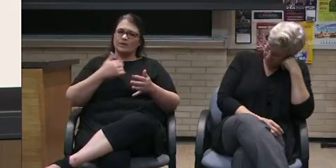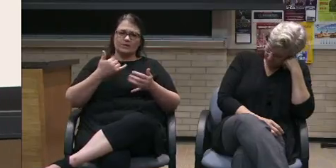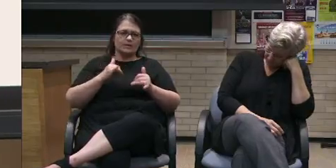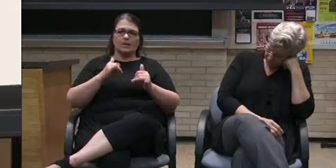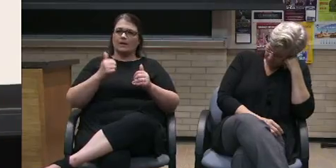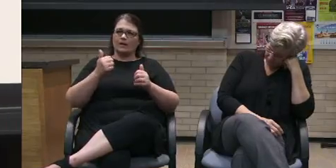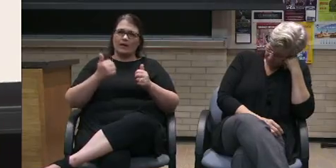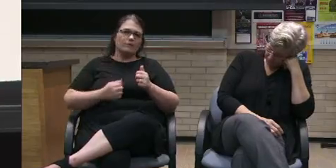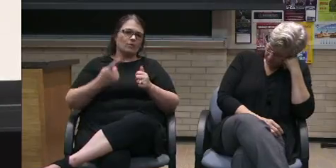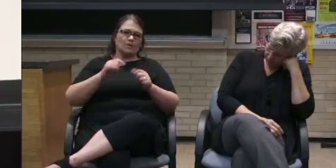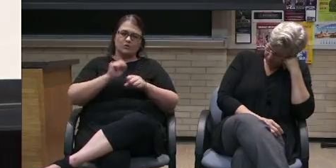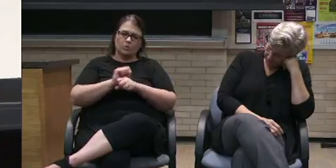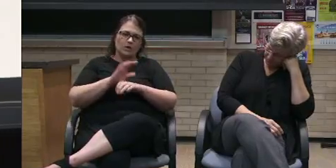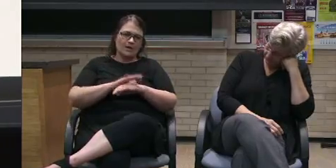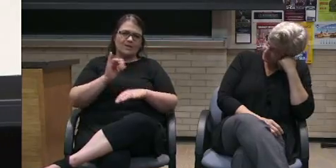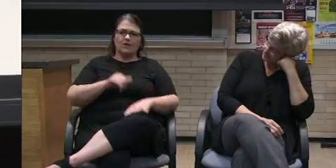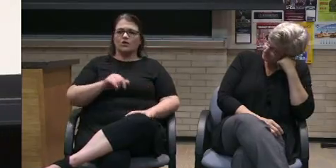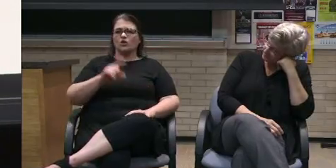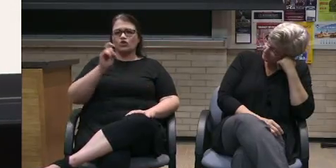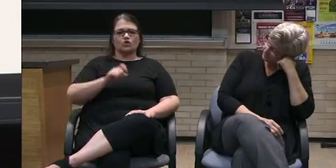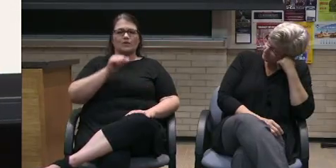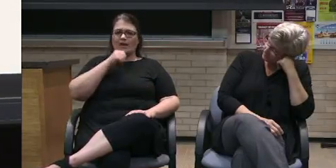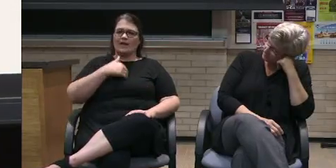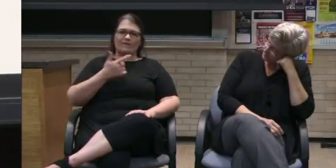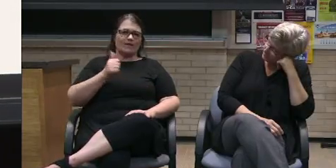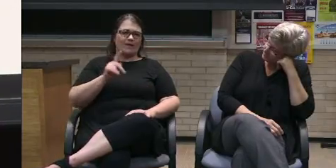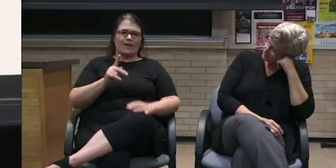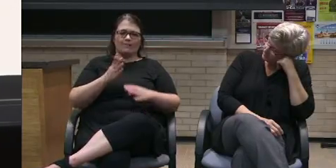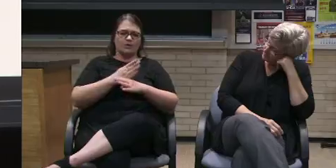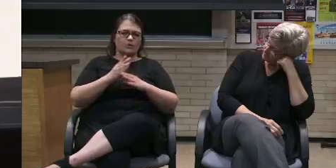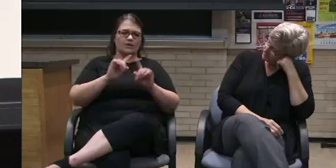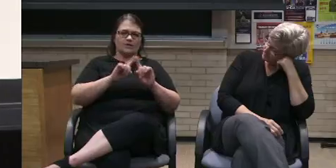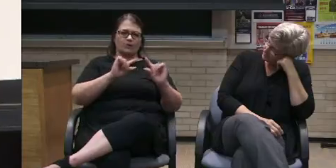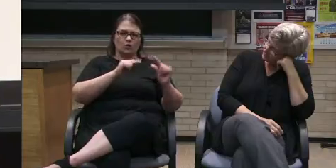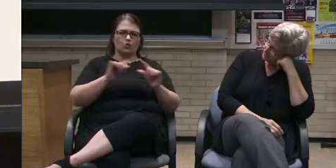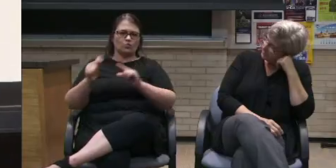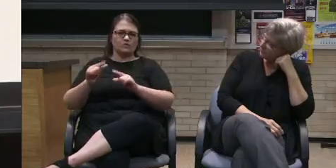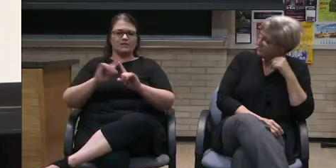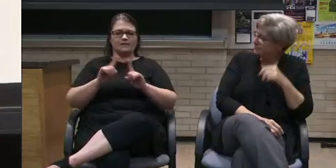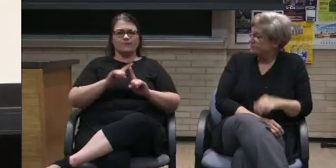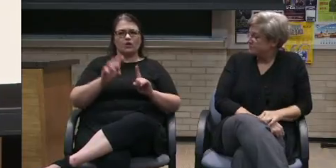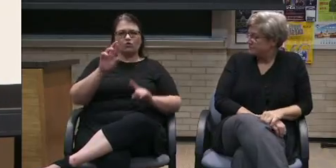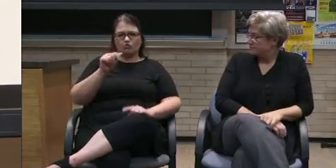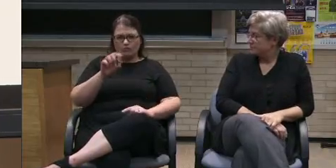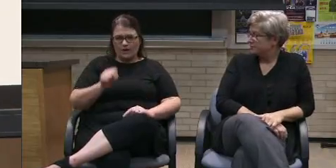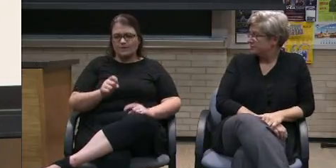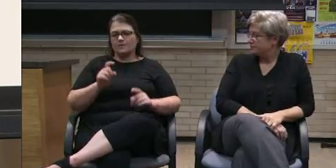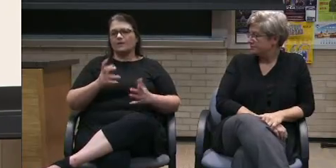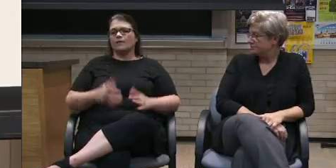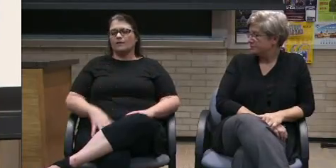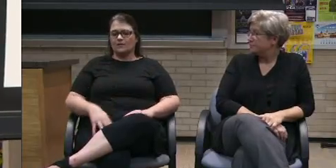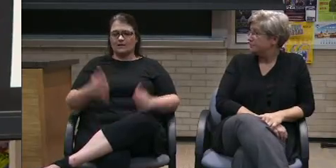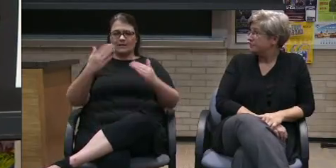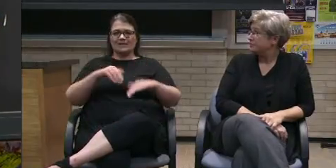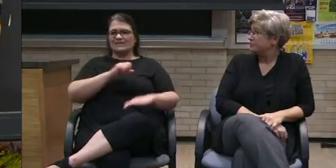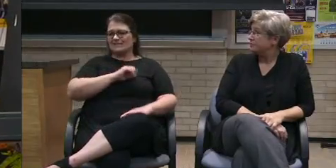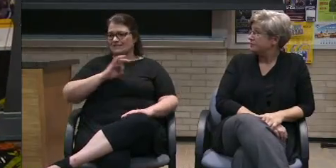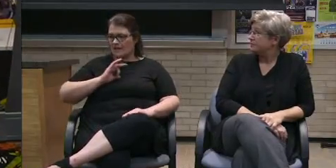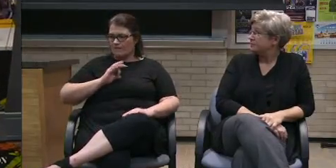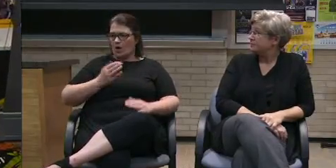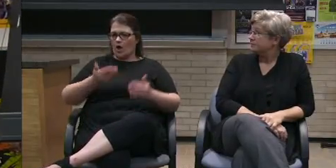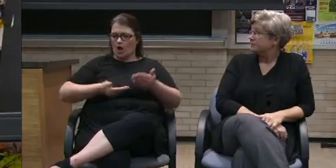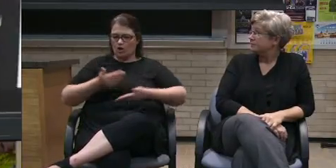be, to have a gap in achievement between different groups, different graduation rates in essence. Faculty staff hiring. At